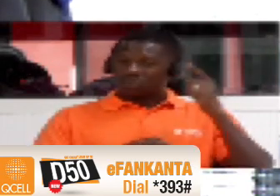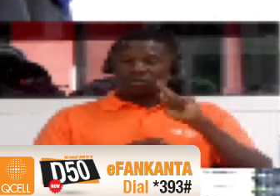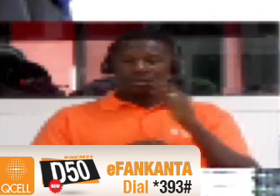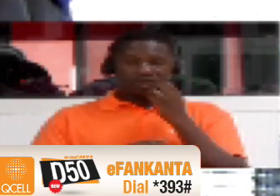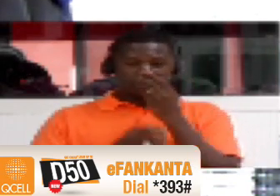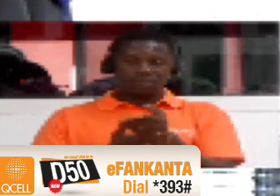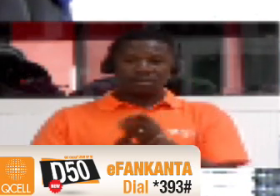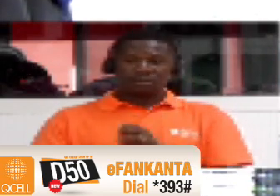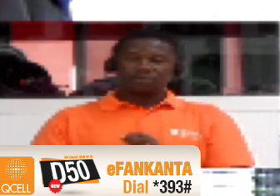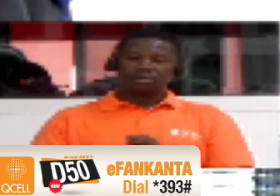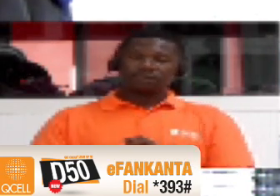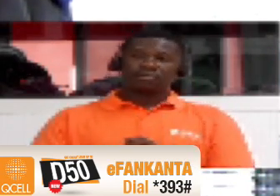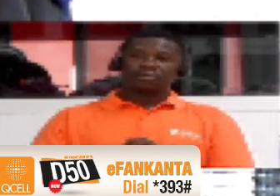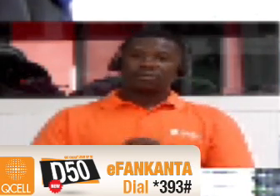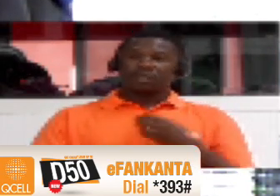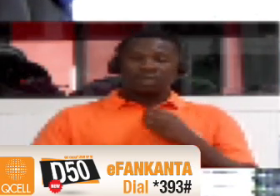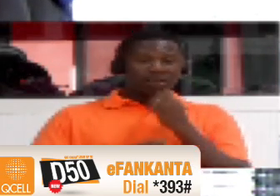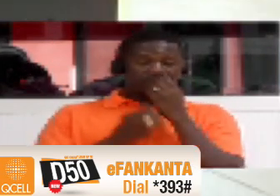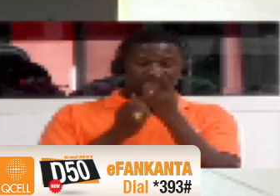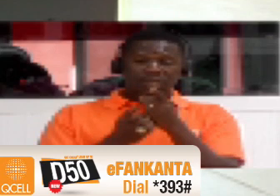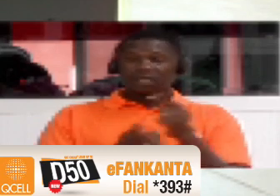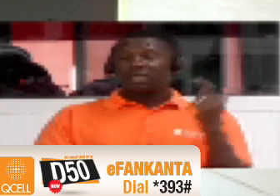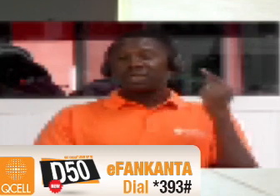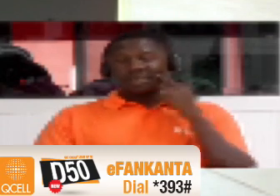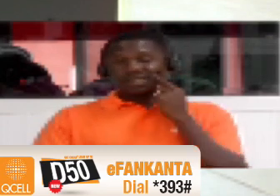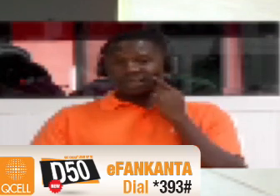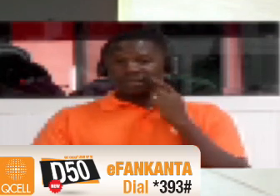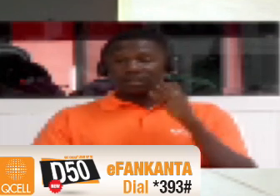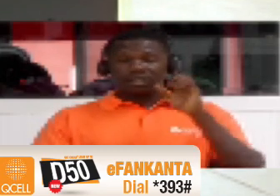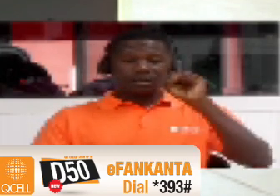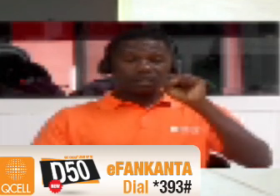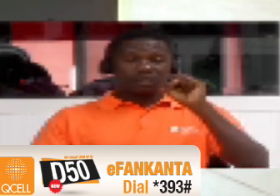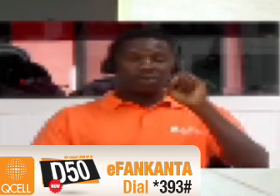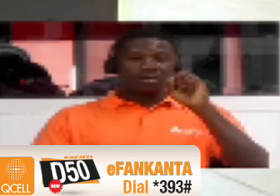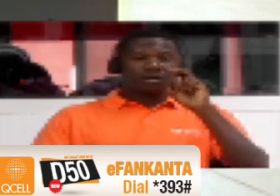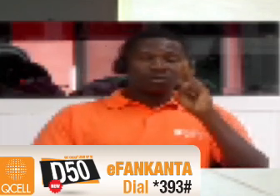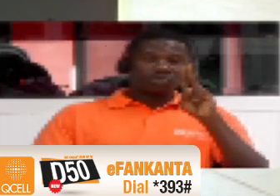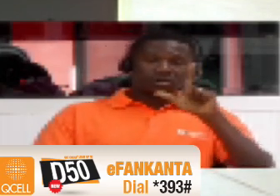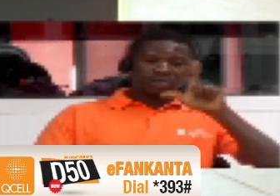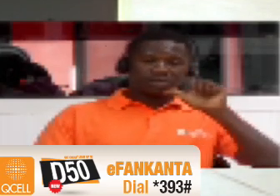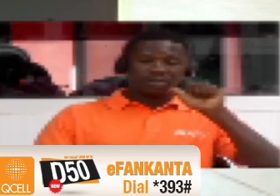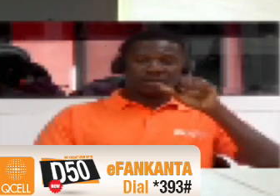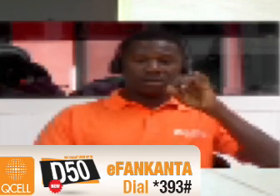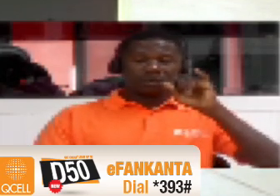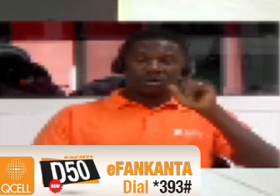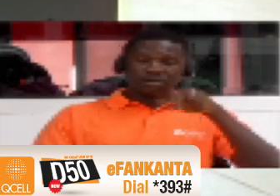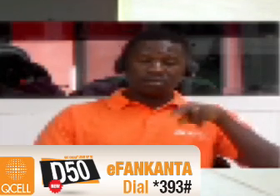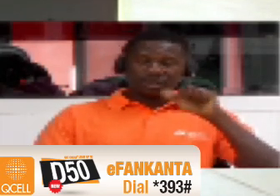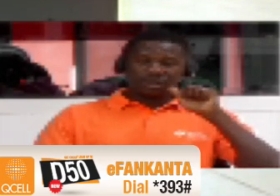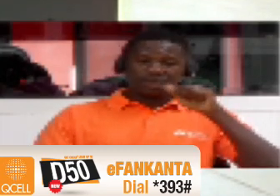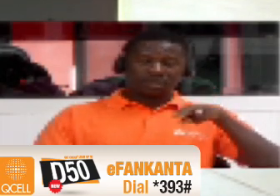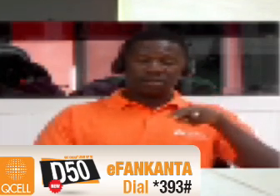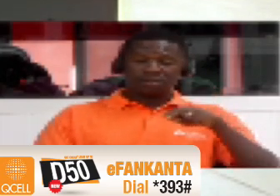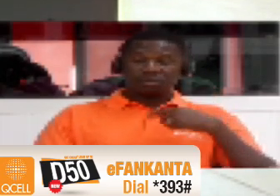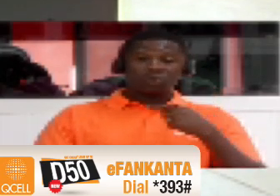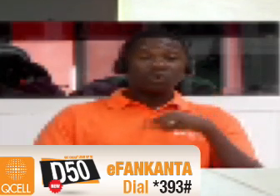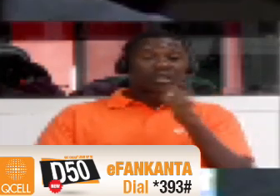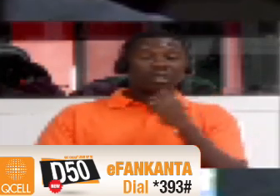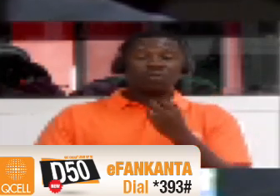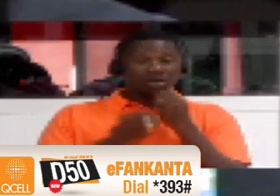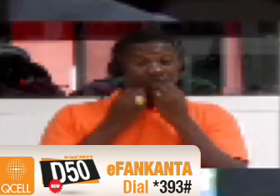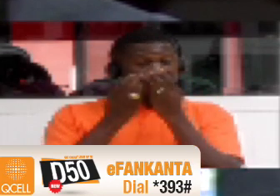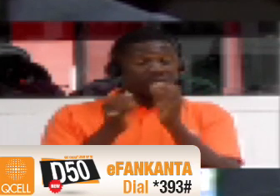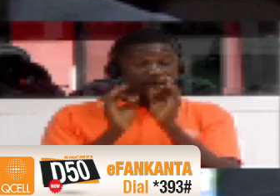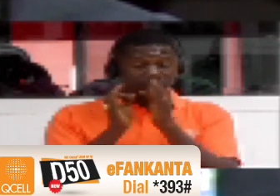He said that the day Suleiman Sambu met them at that, because they were tipped that Suleiman Sambu has gone to pick